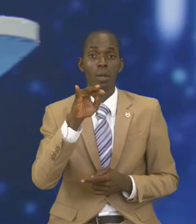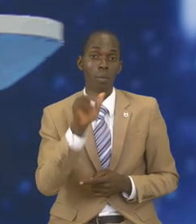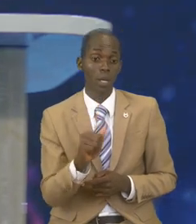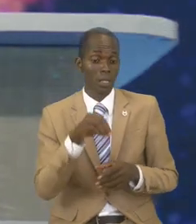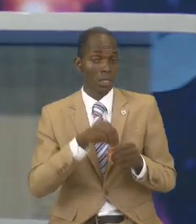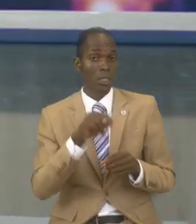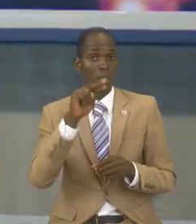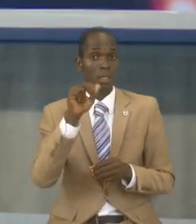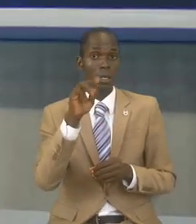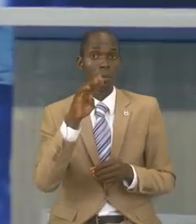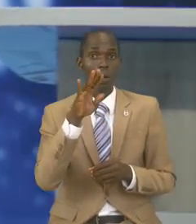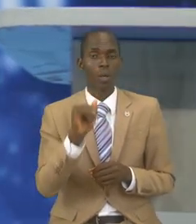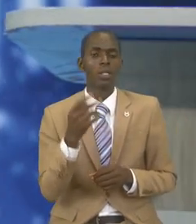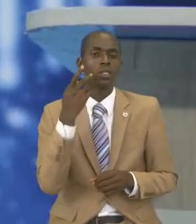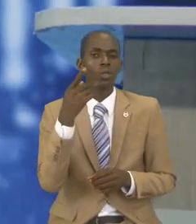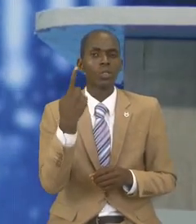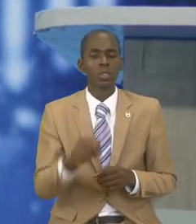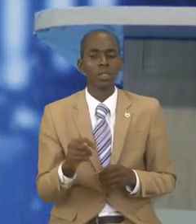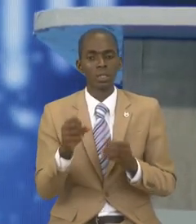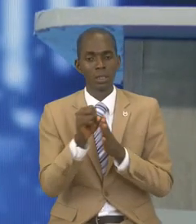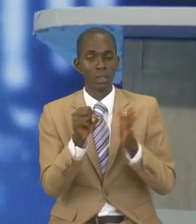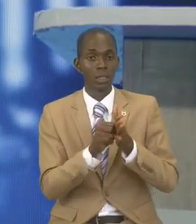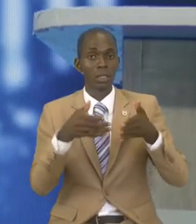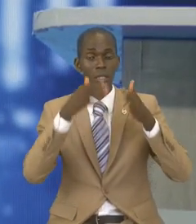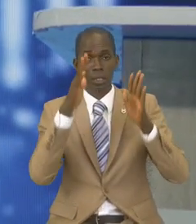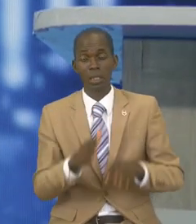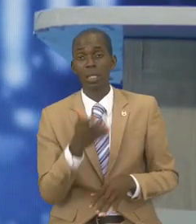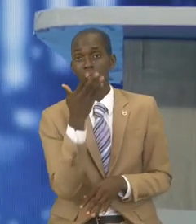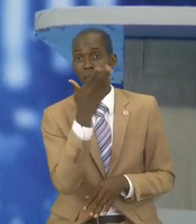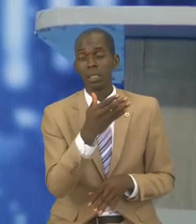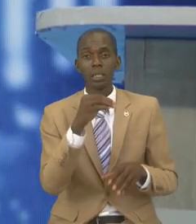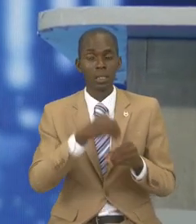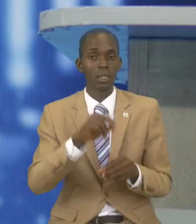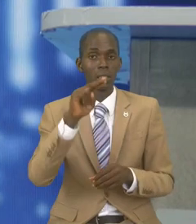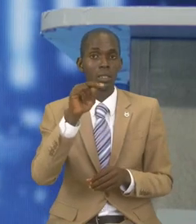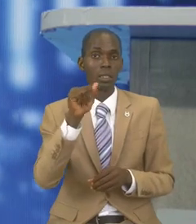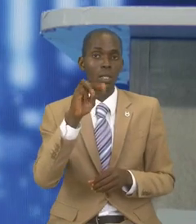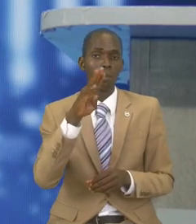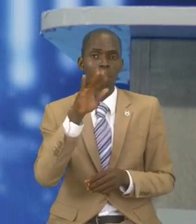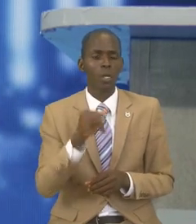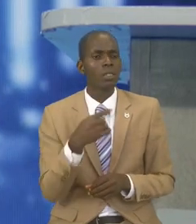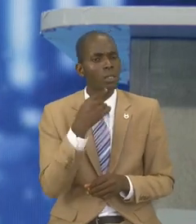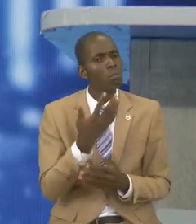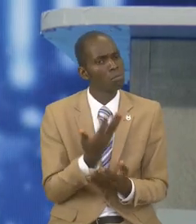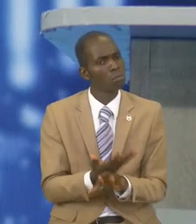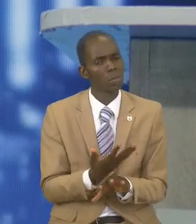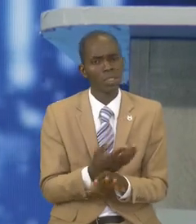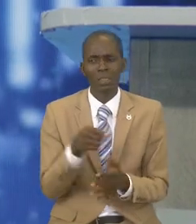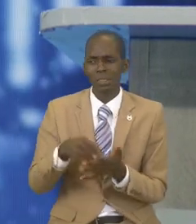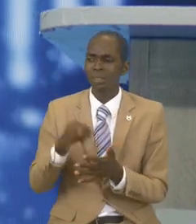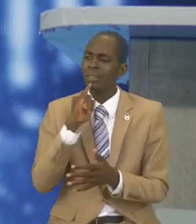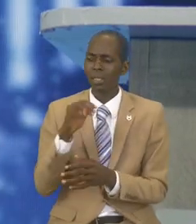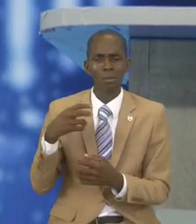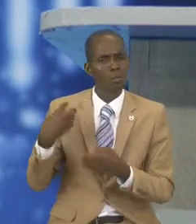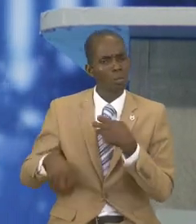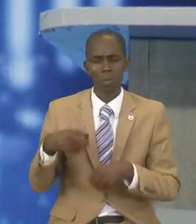they saw our overseer there in Namibia. And they were saying that, please, this is a difficult problem. You know